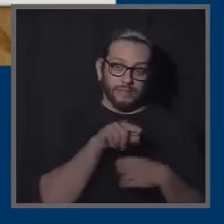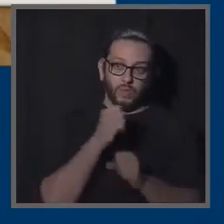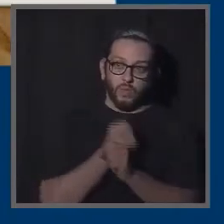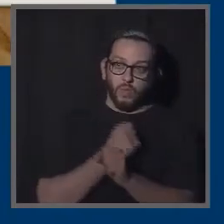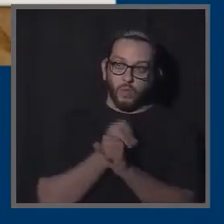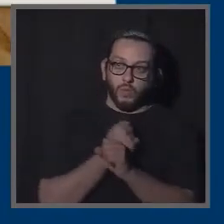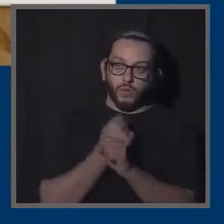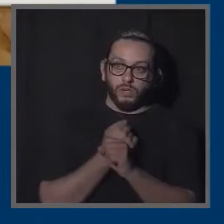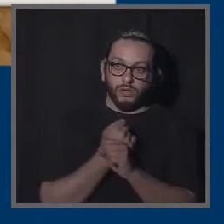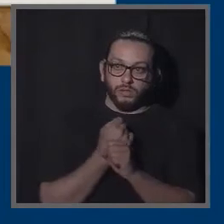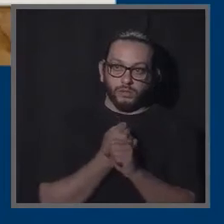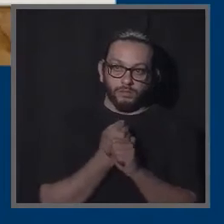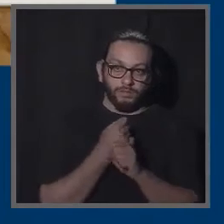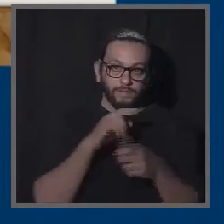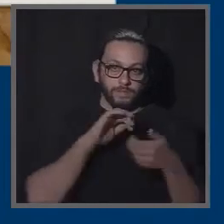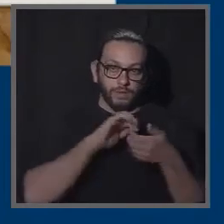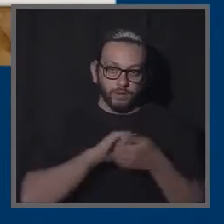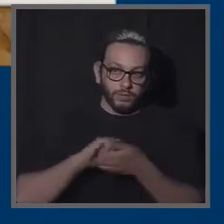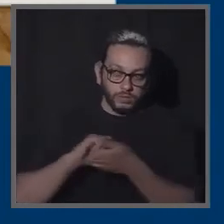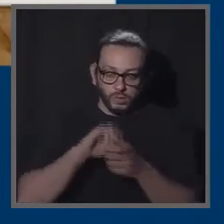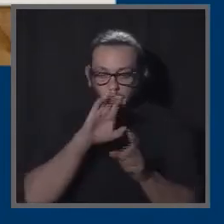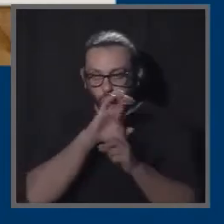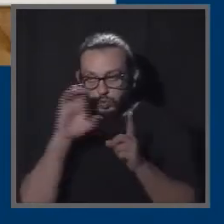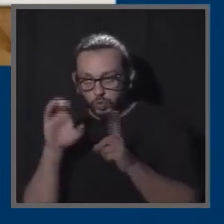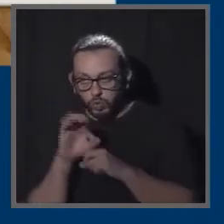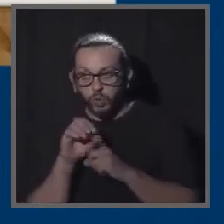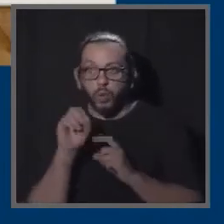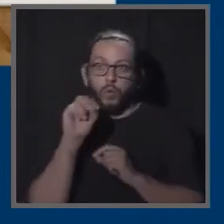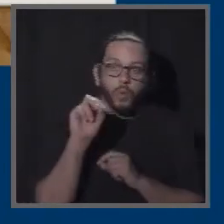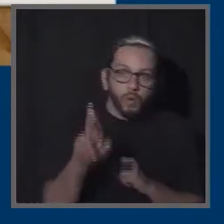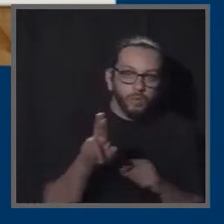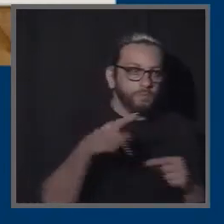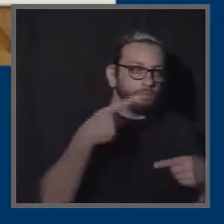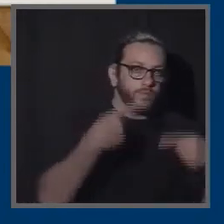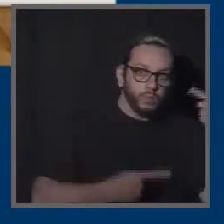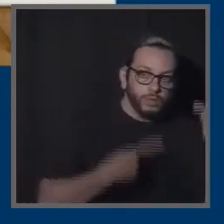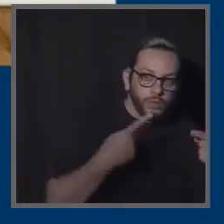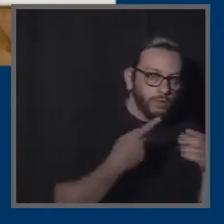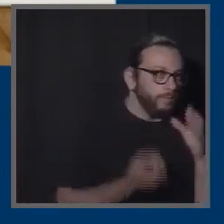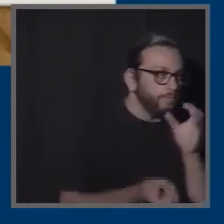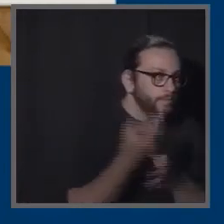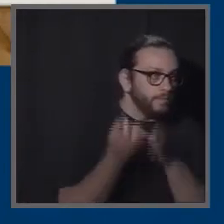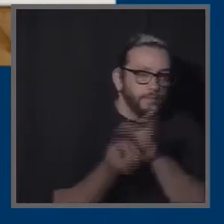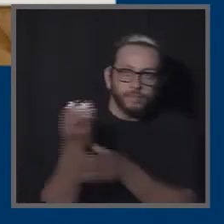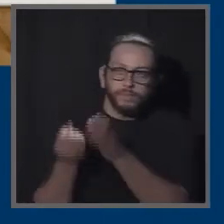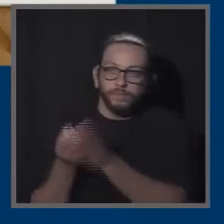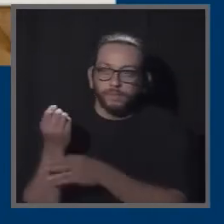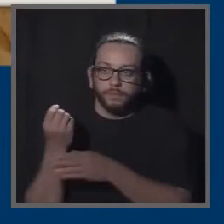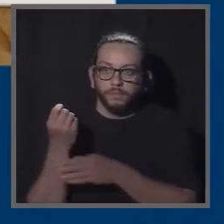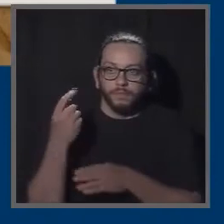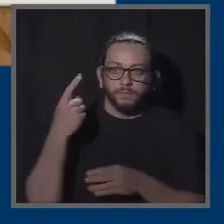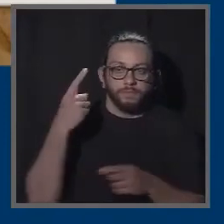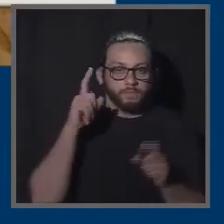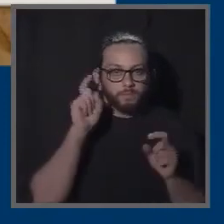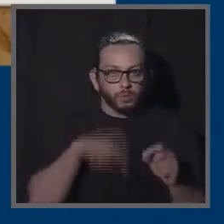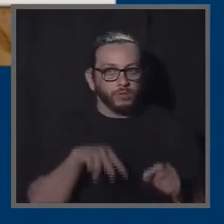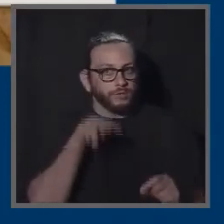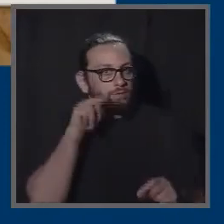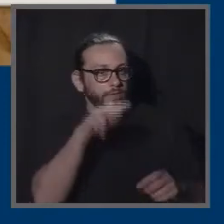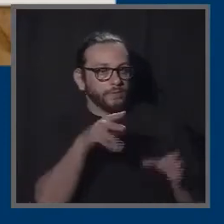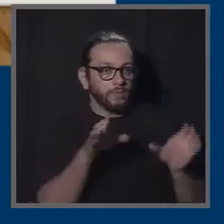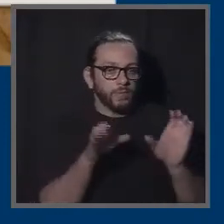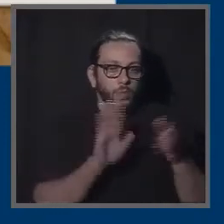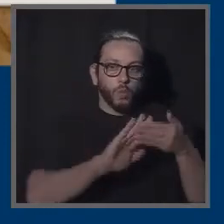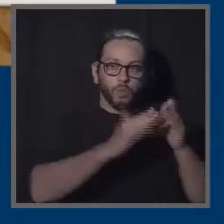of policymakers in meeting the needs of their communities, which is precisely what care is.